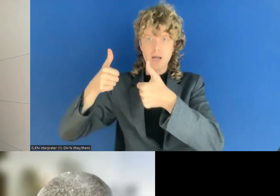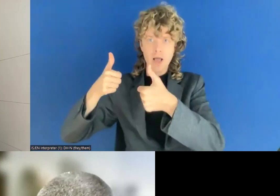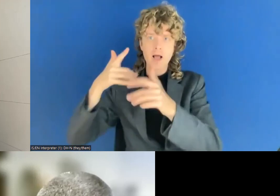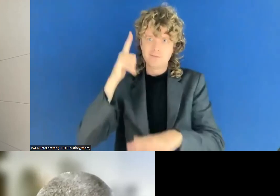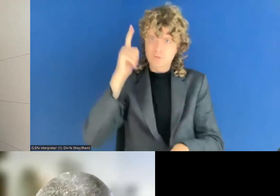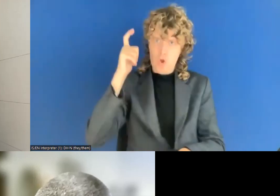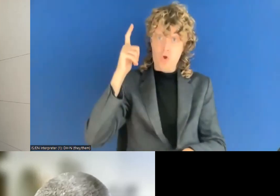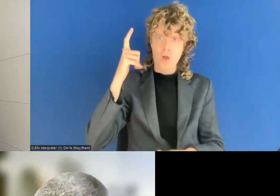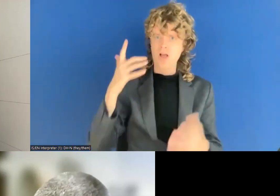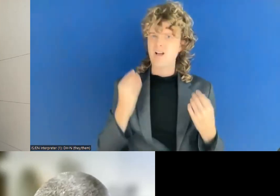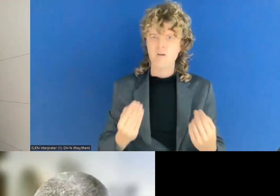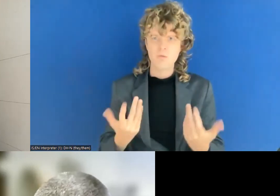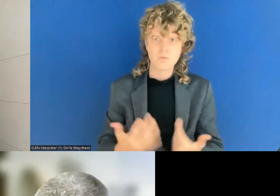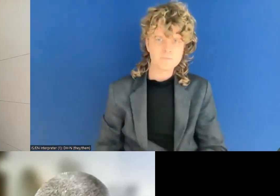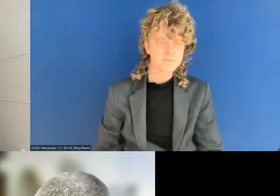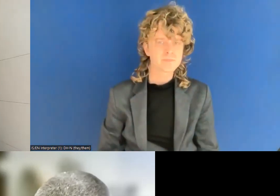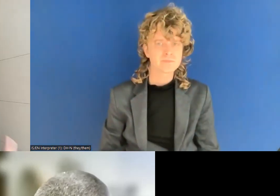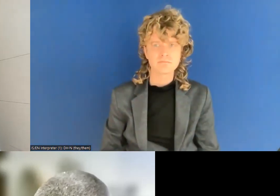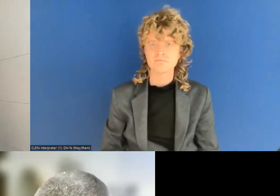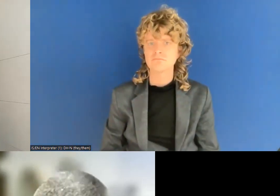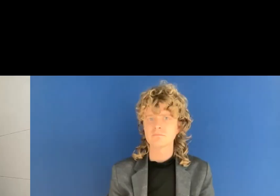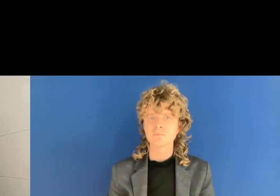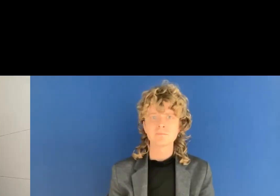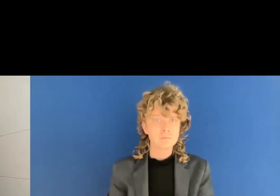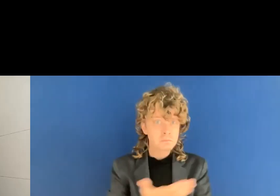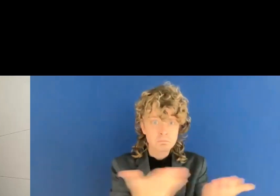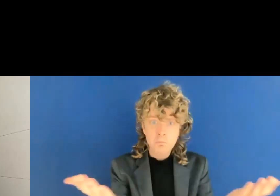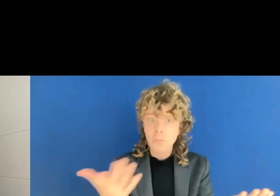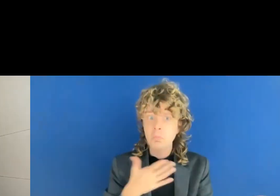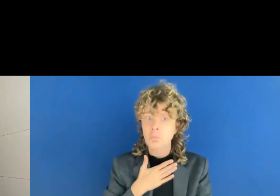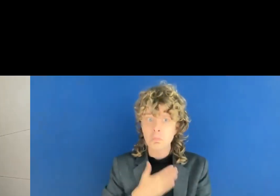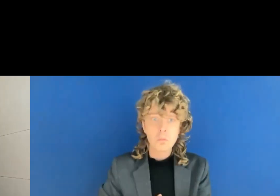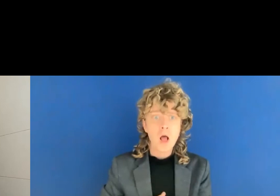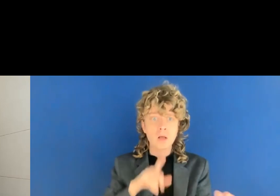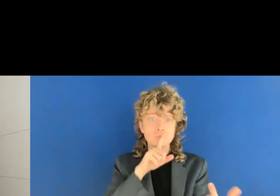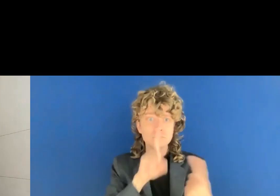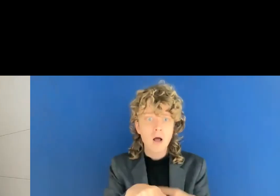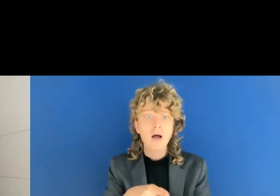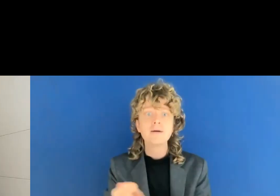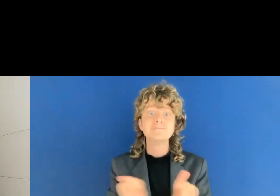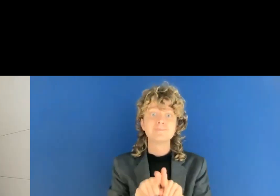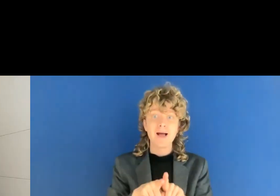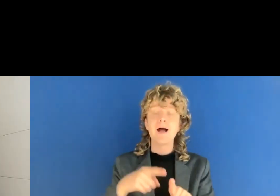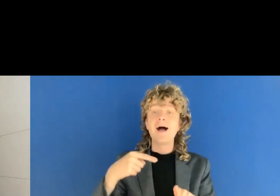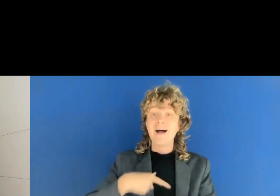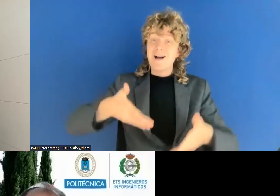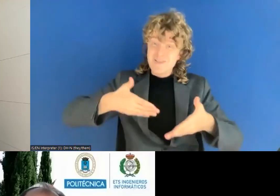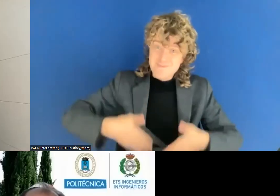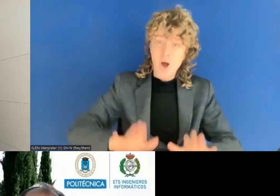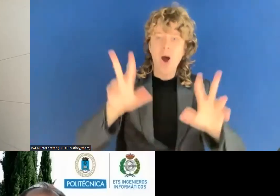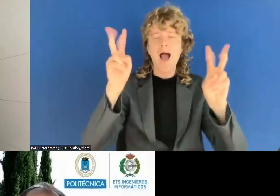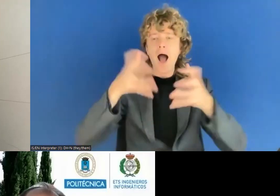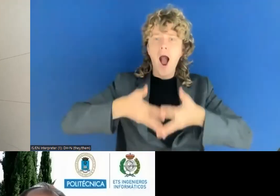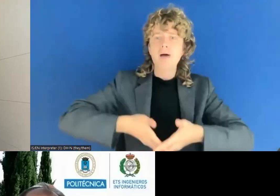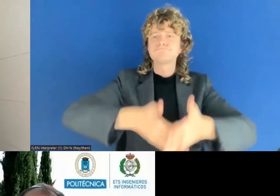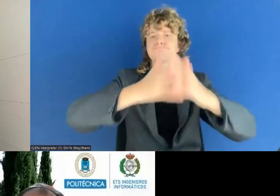that, Loic? Some kind of born accessible attitude for this? I mean, that was part of my